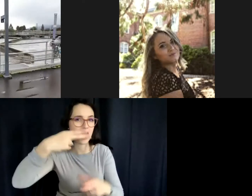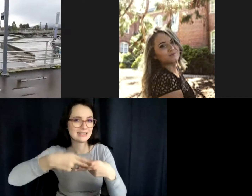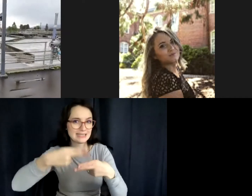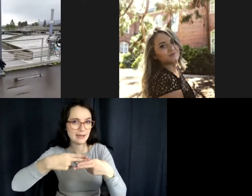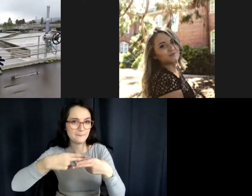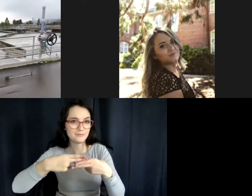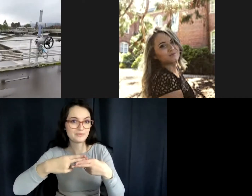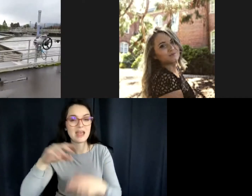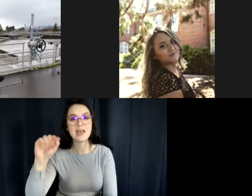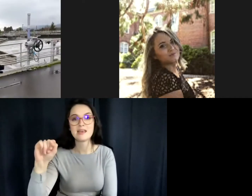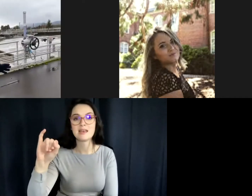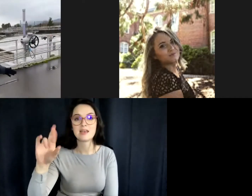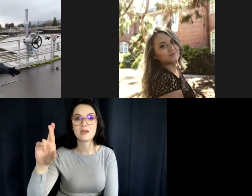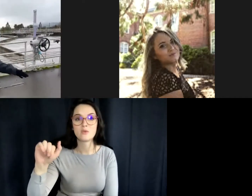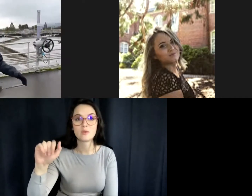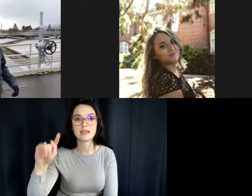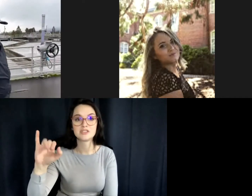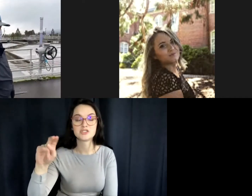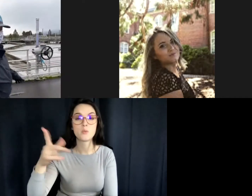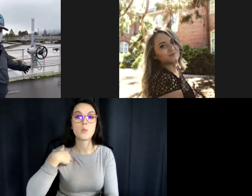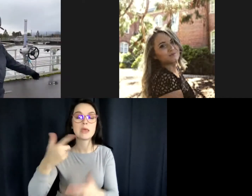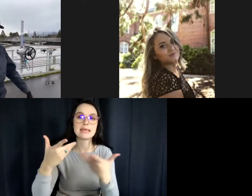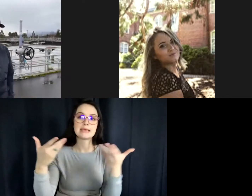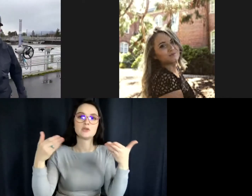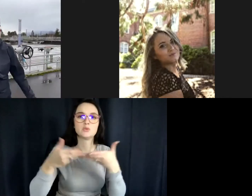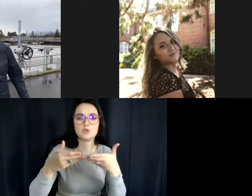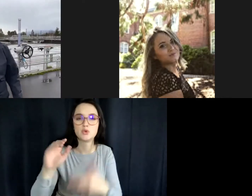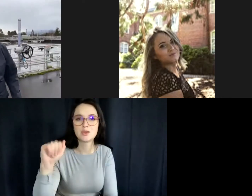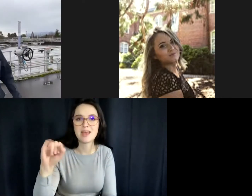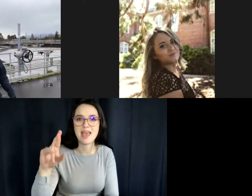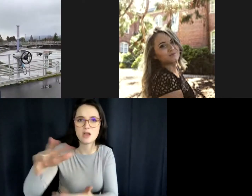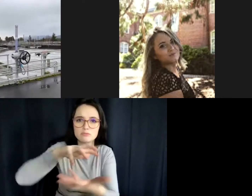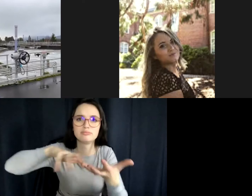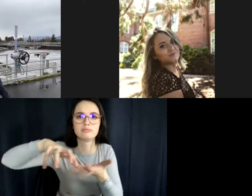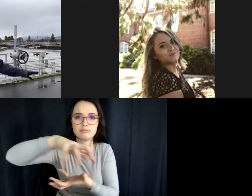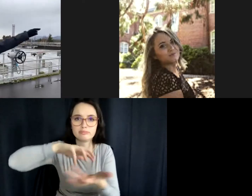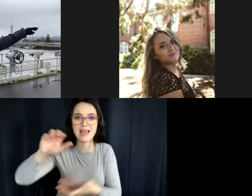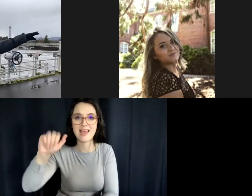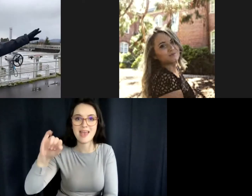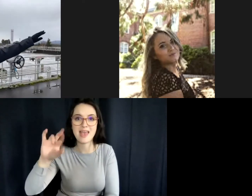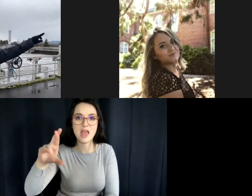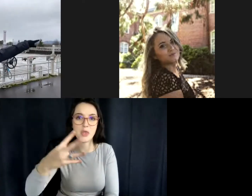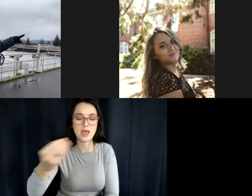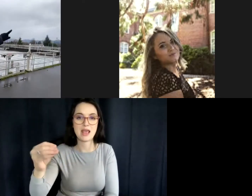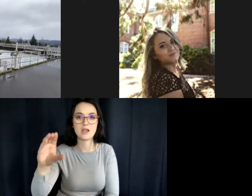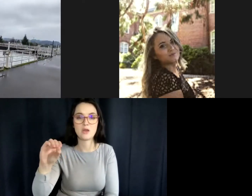difference. Okay. How many are here? 8. And the smell isn't that bad here. No, it's